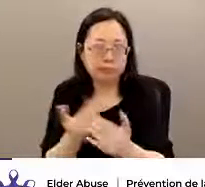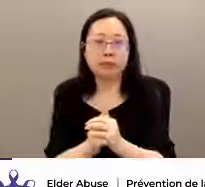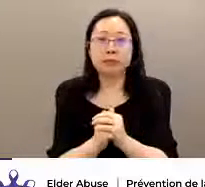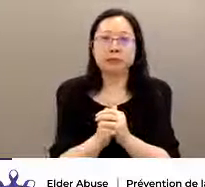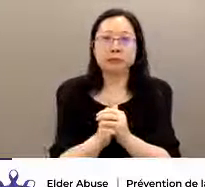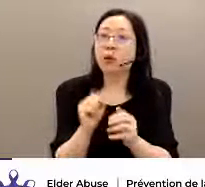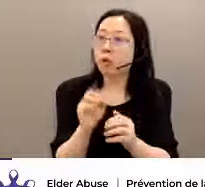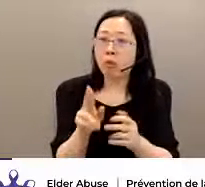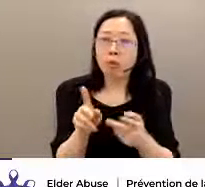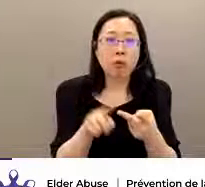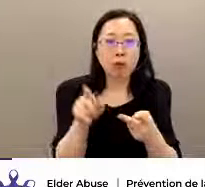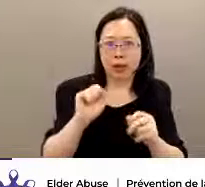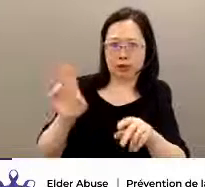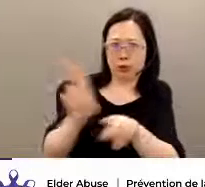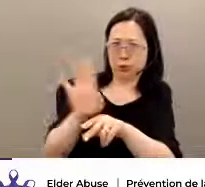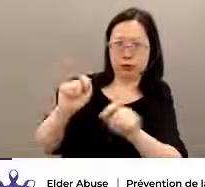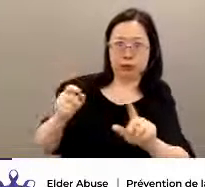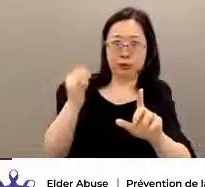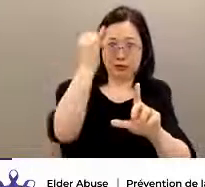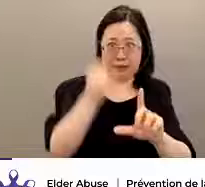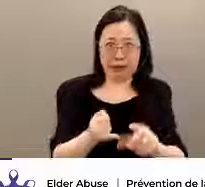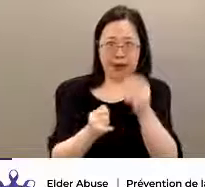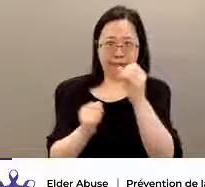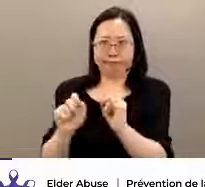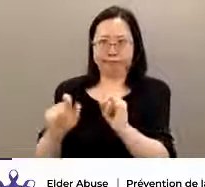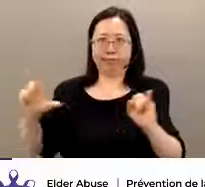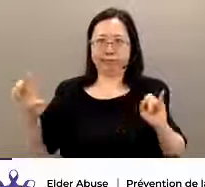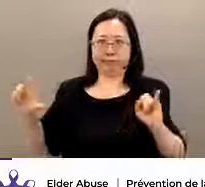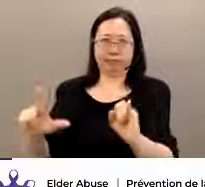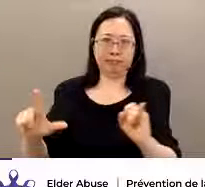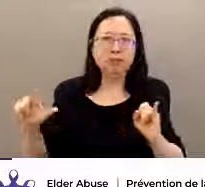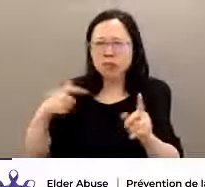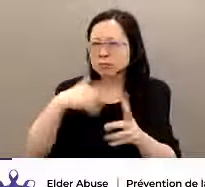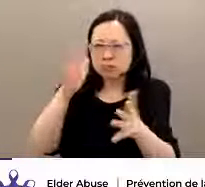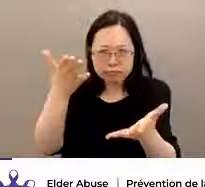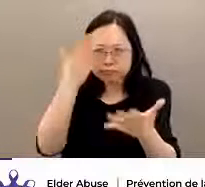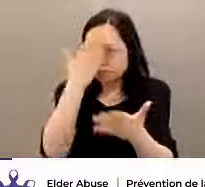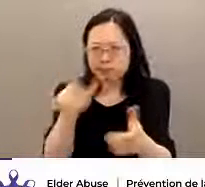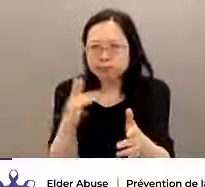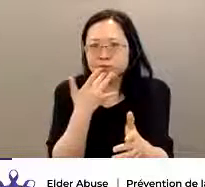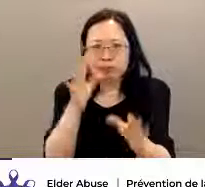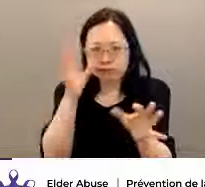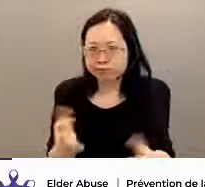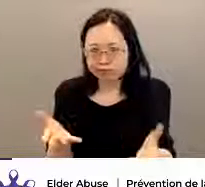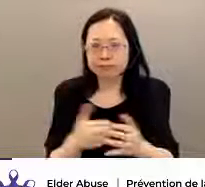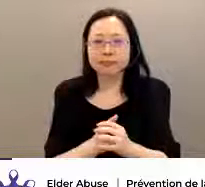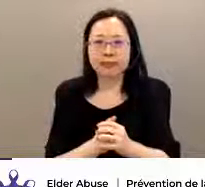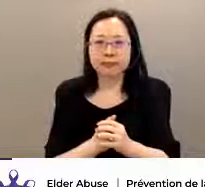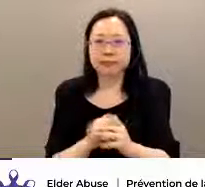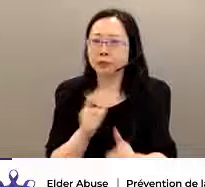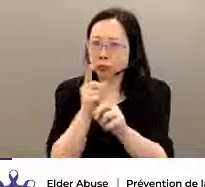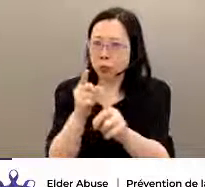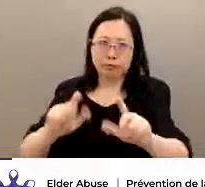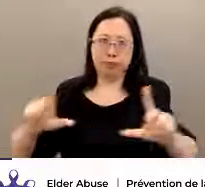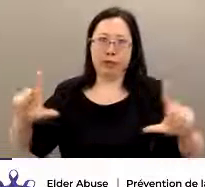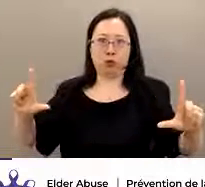make their images larger by dragging the frame to the left of your screen to make the images